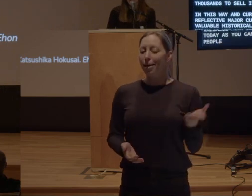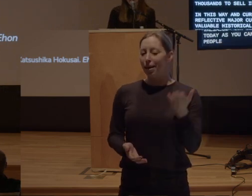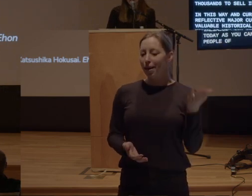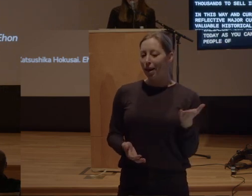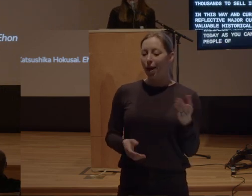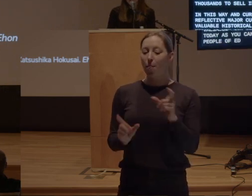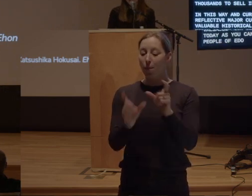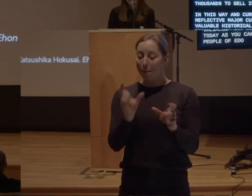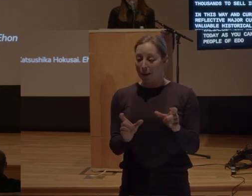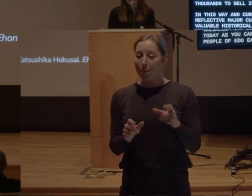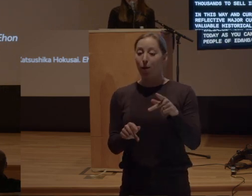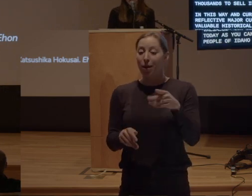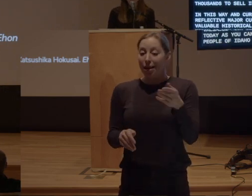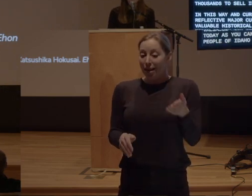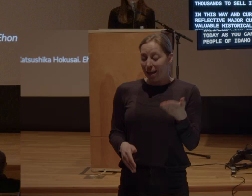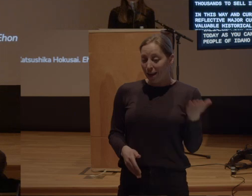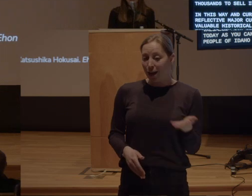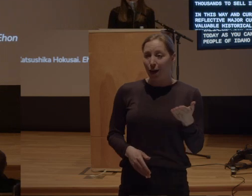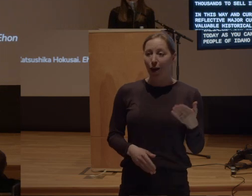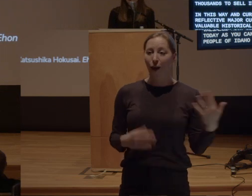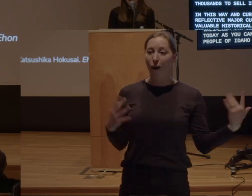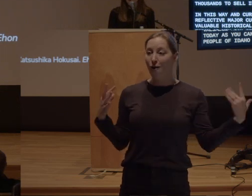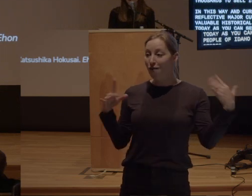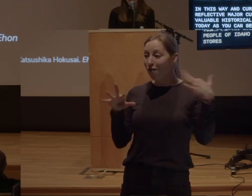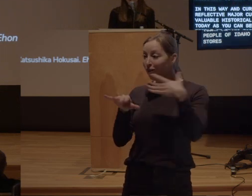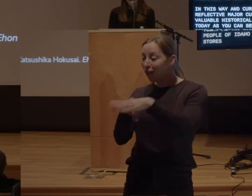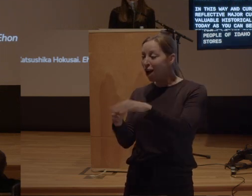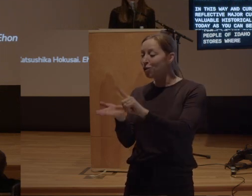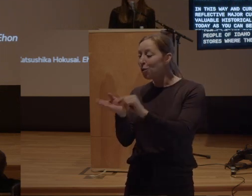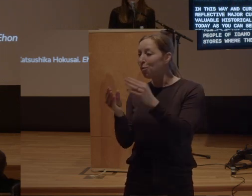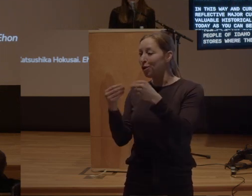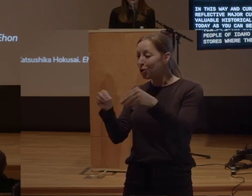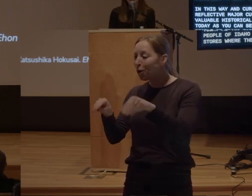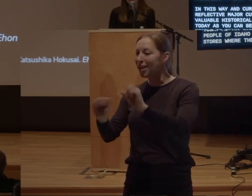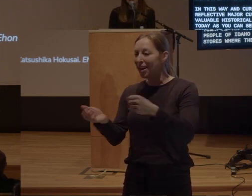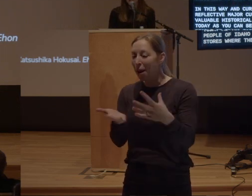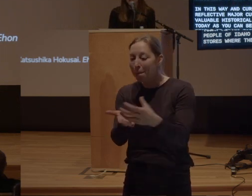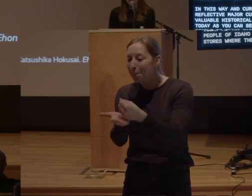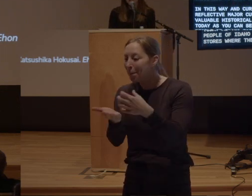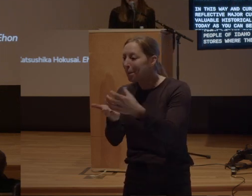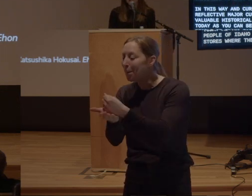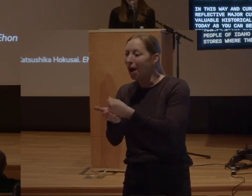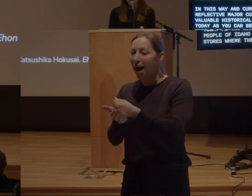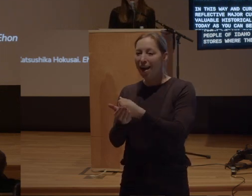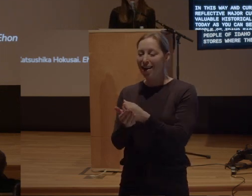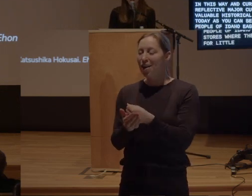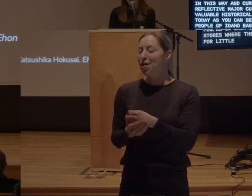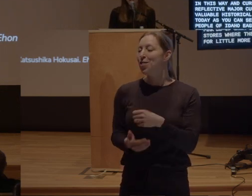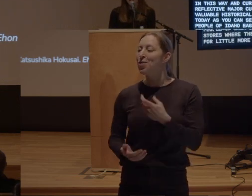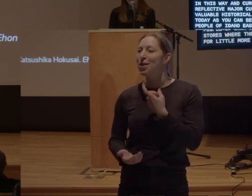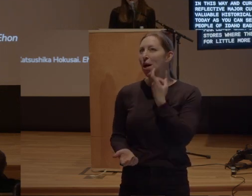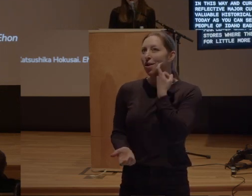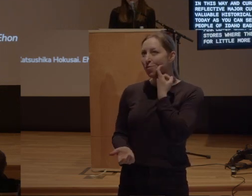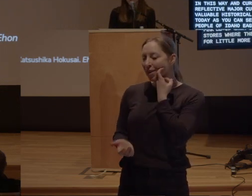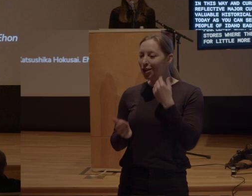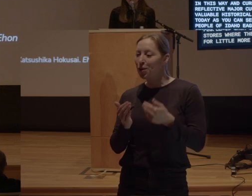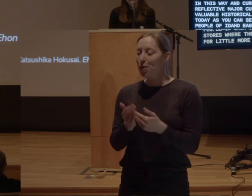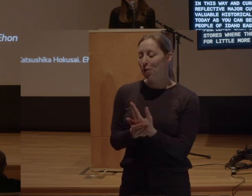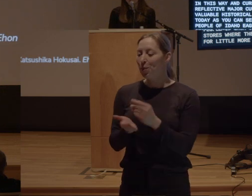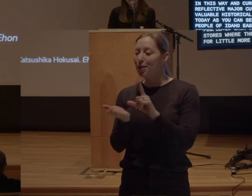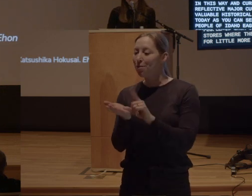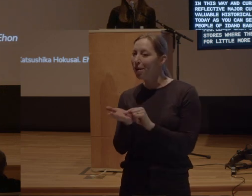Edo eagerly flocked to book and print stores where they could acquire the latest print for little more than a large helping of